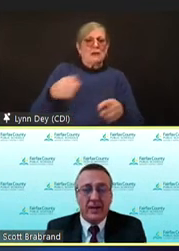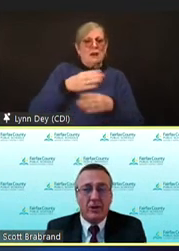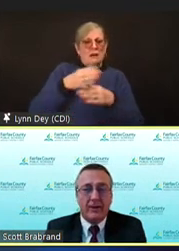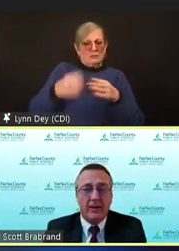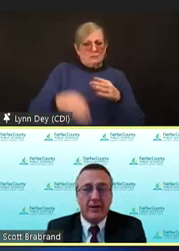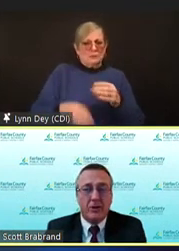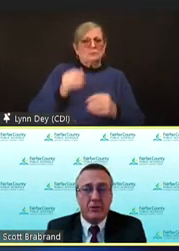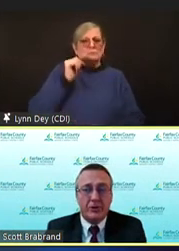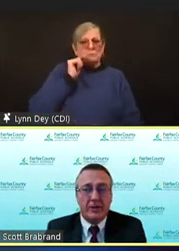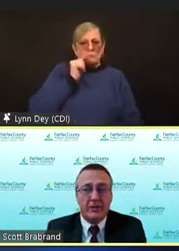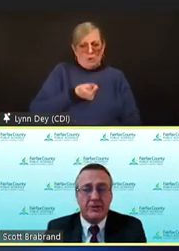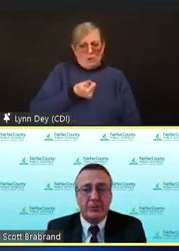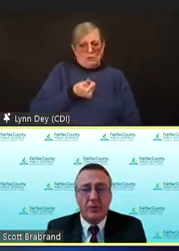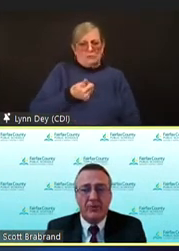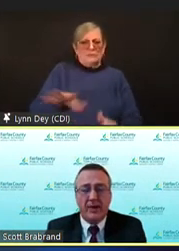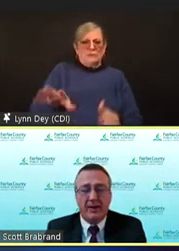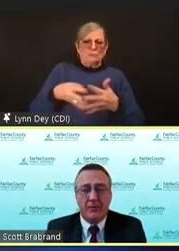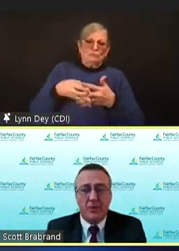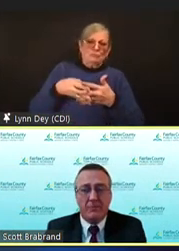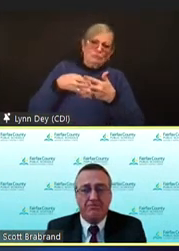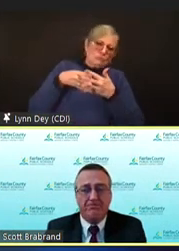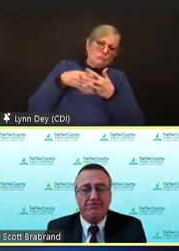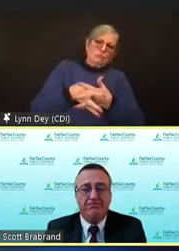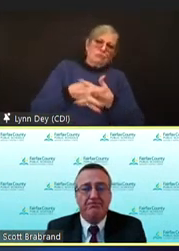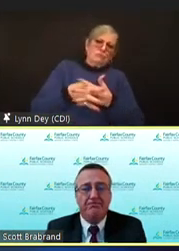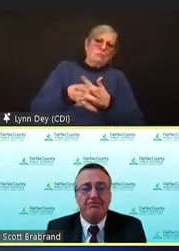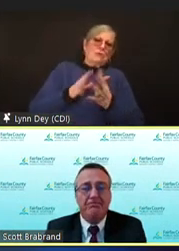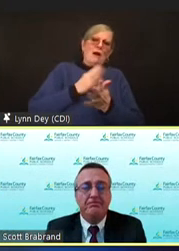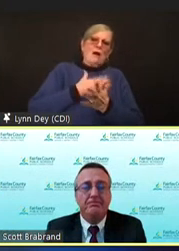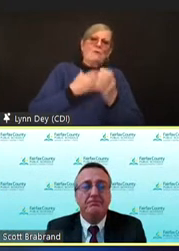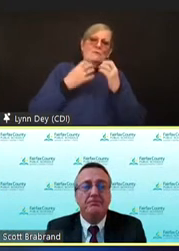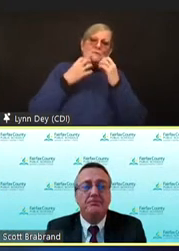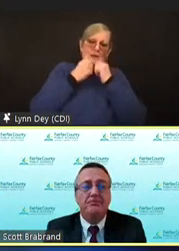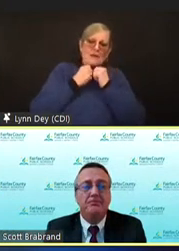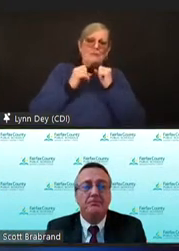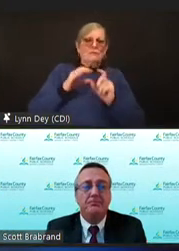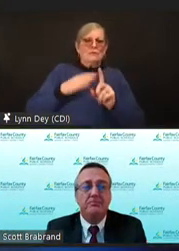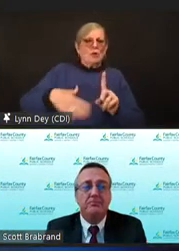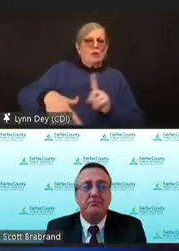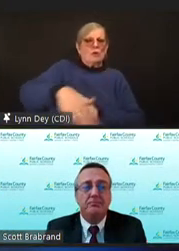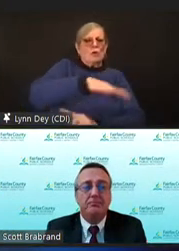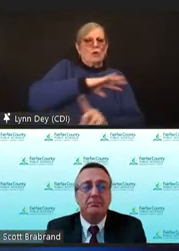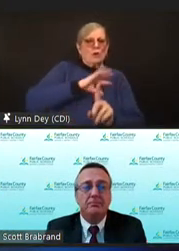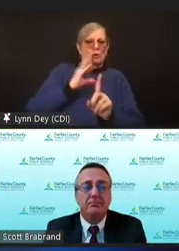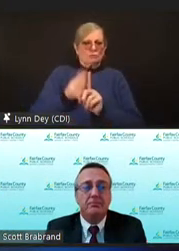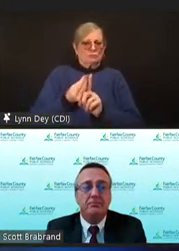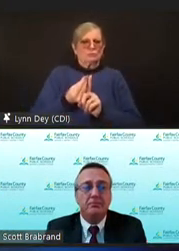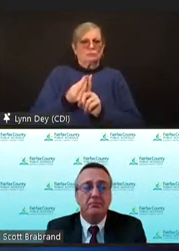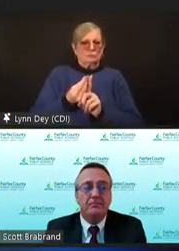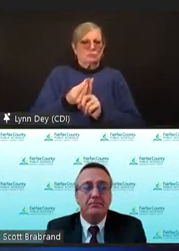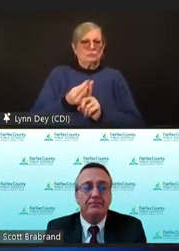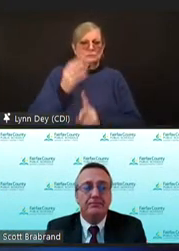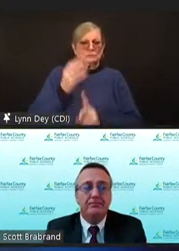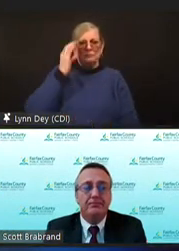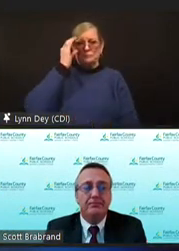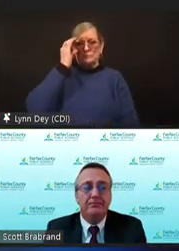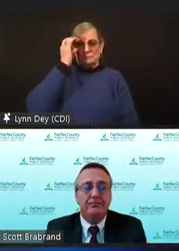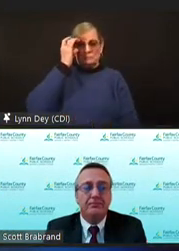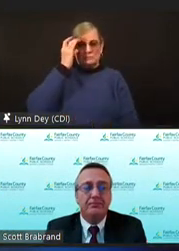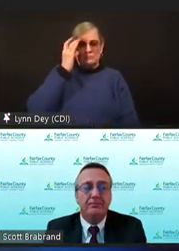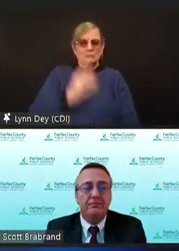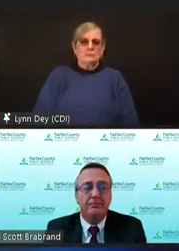grounded in our caring culture and support for everyone. Thank you. Let's go to Caitlin